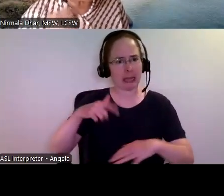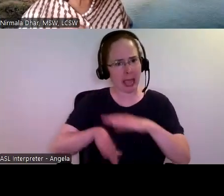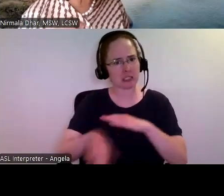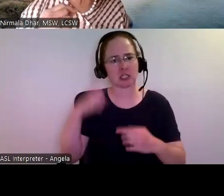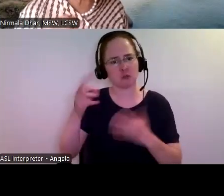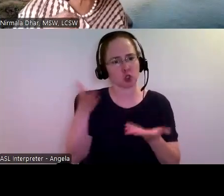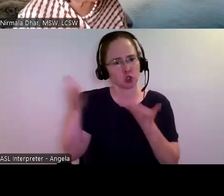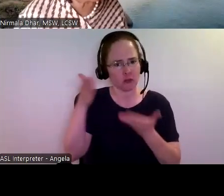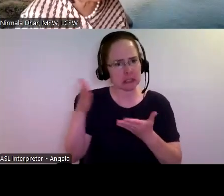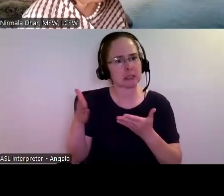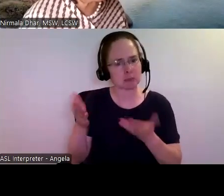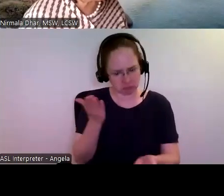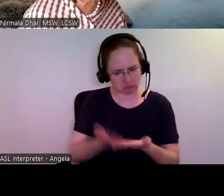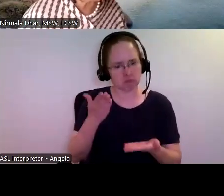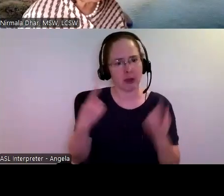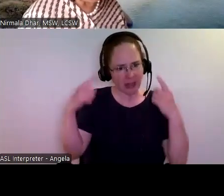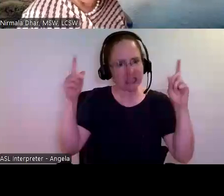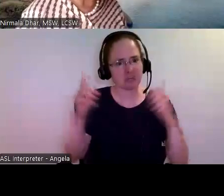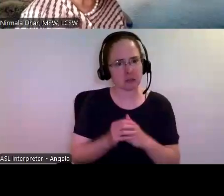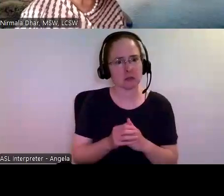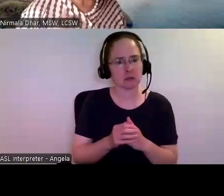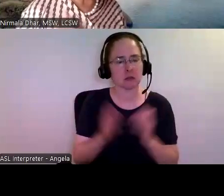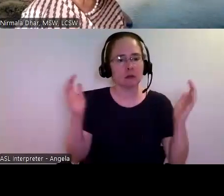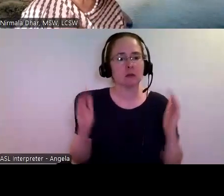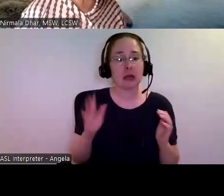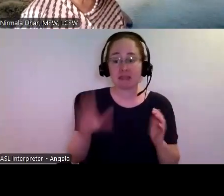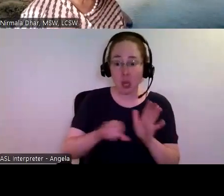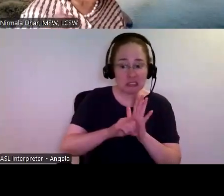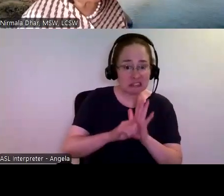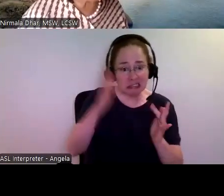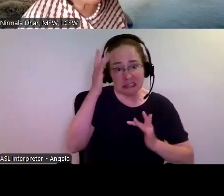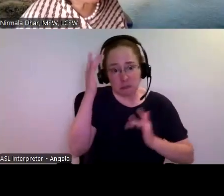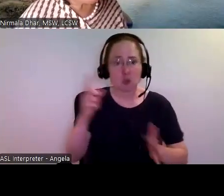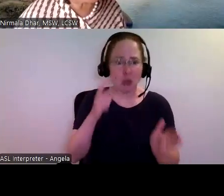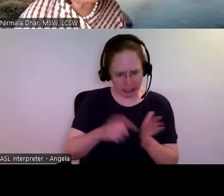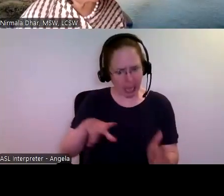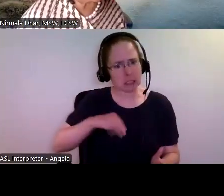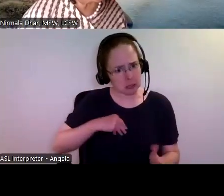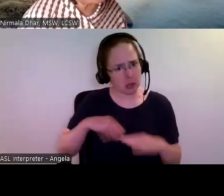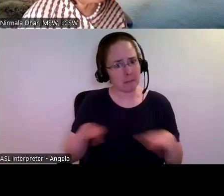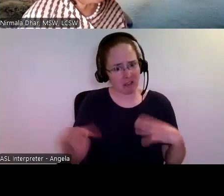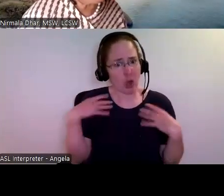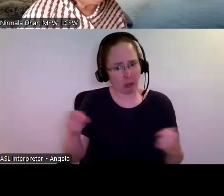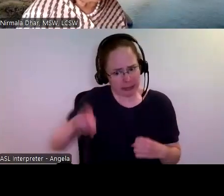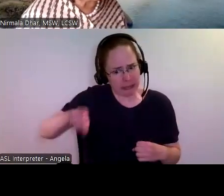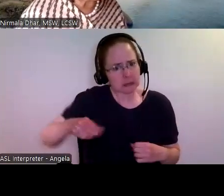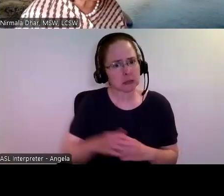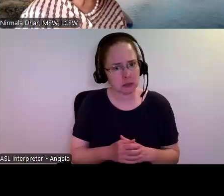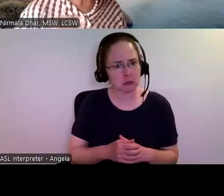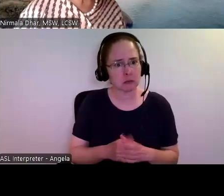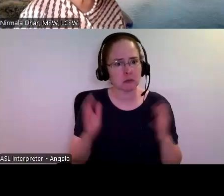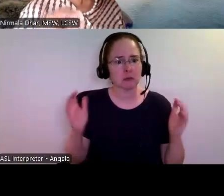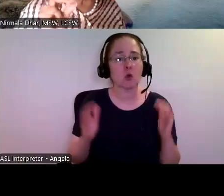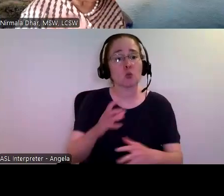have demonstrated effectiveness, have their signs and symptoms recognized as behavioral health needs,